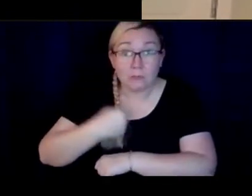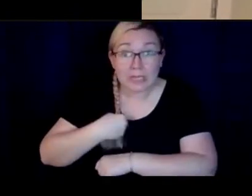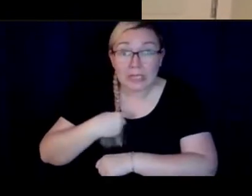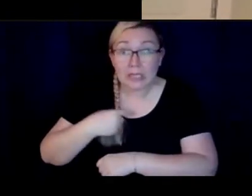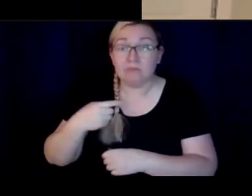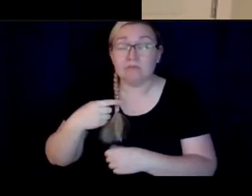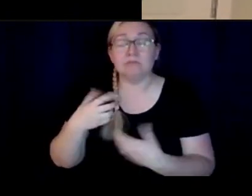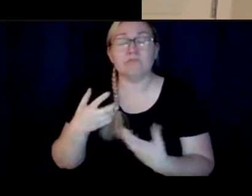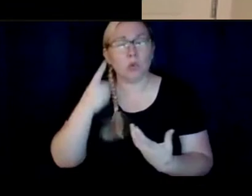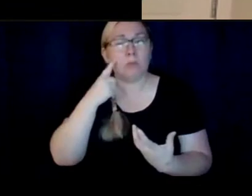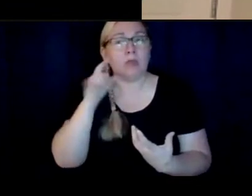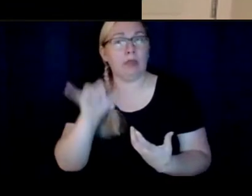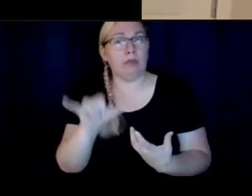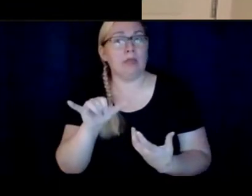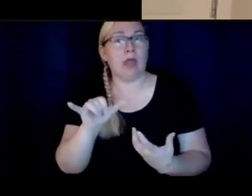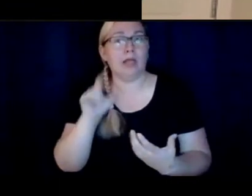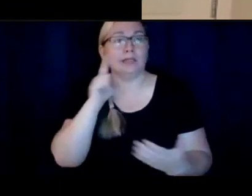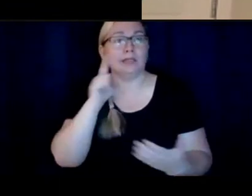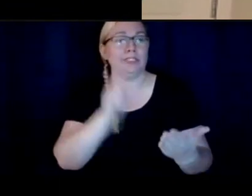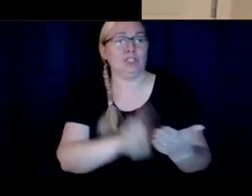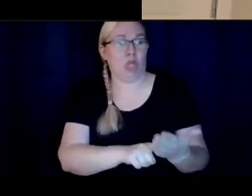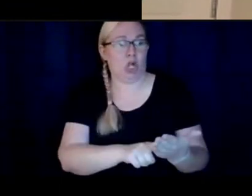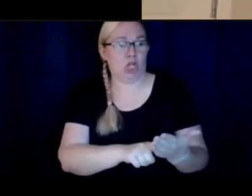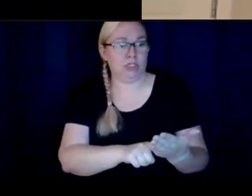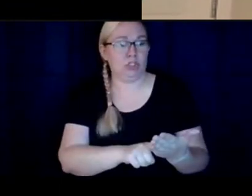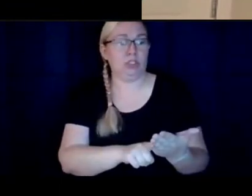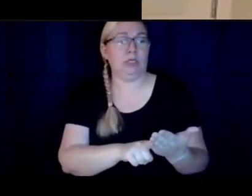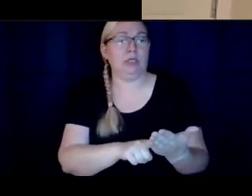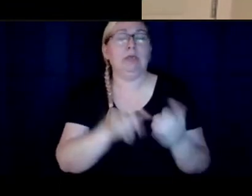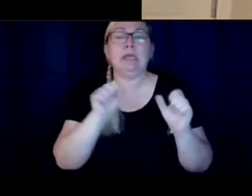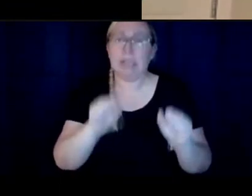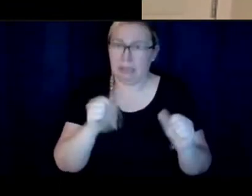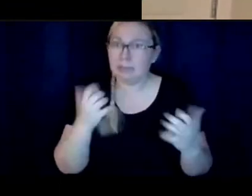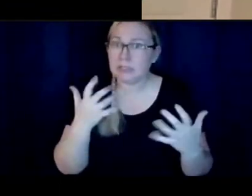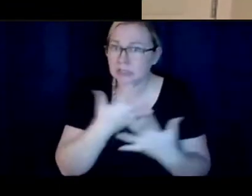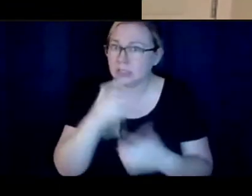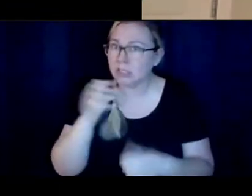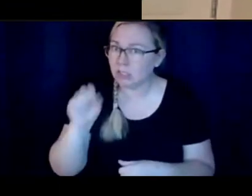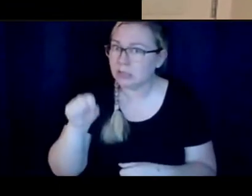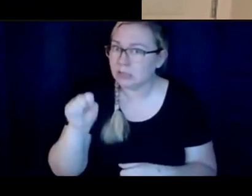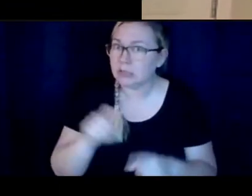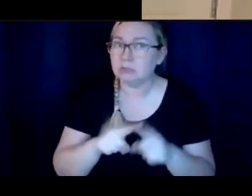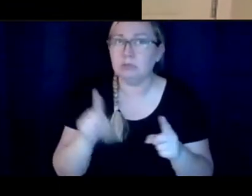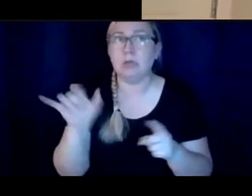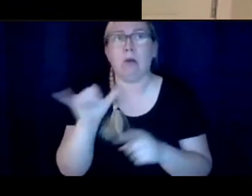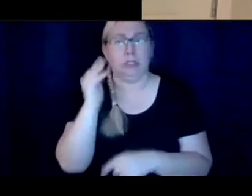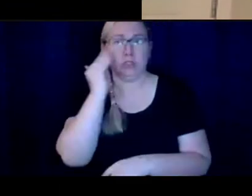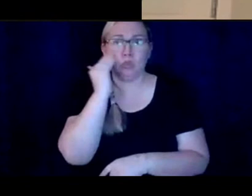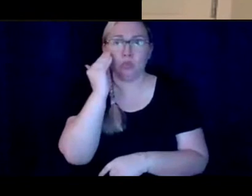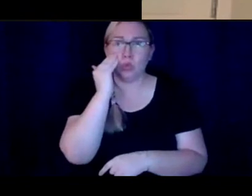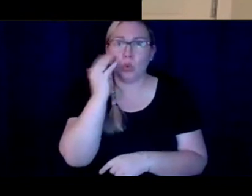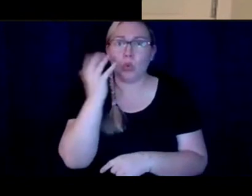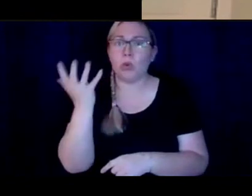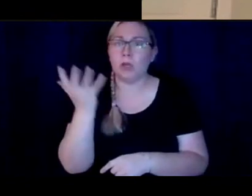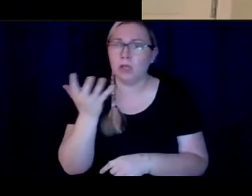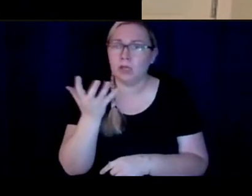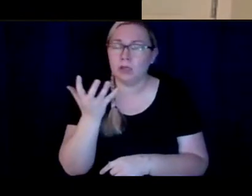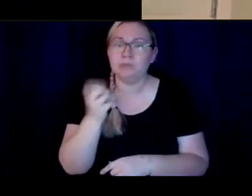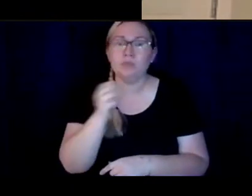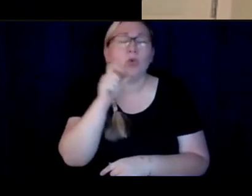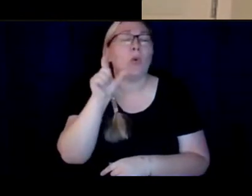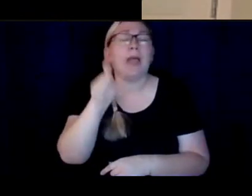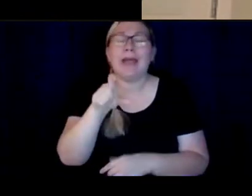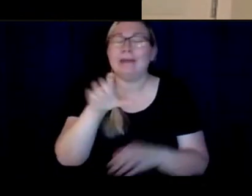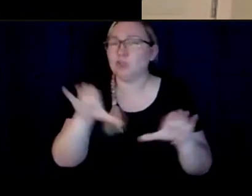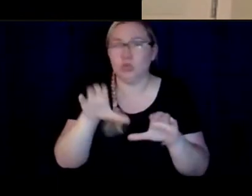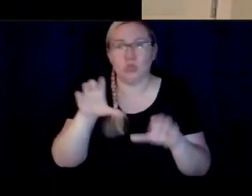sometimes acknowledging that it can be scary, but also knowing that you don't have to